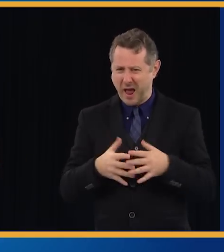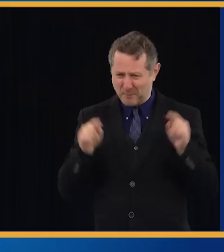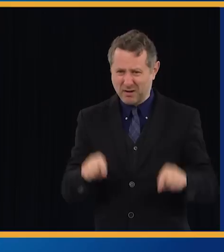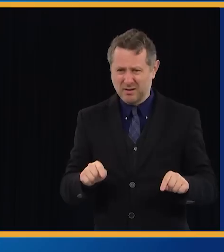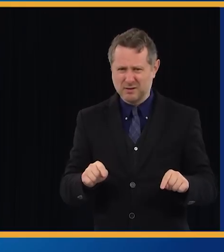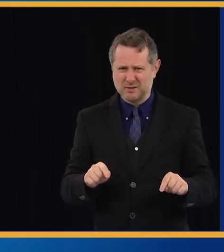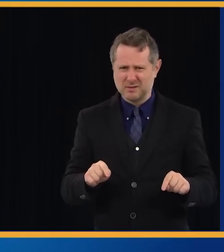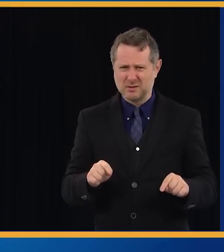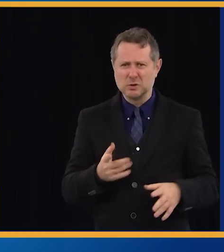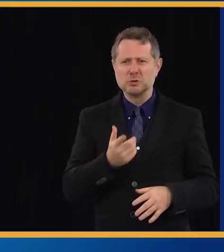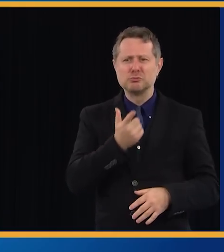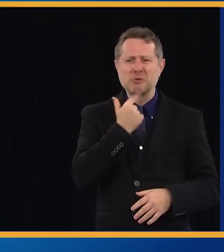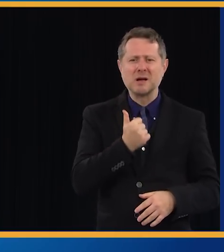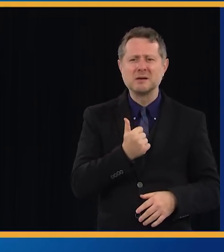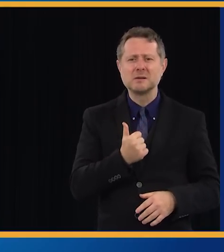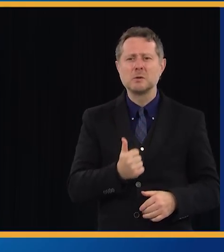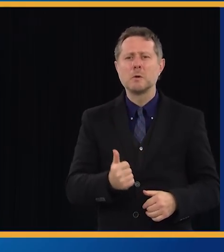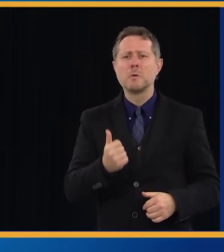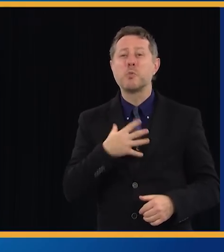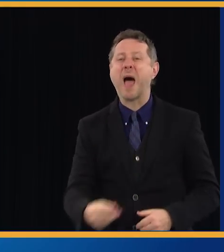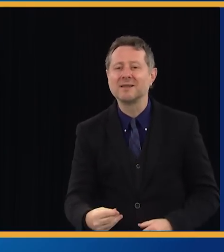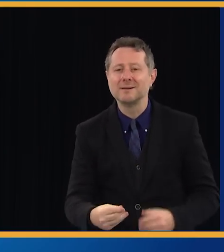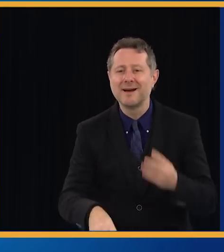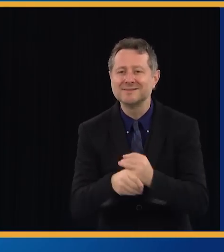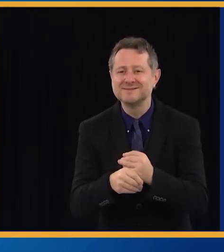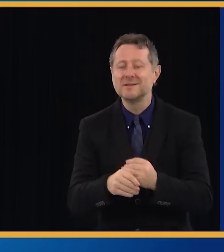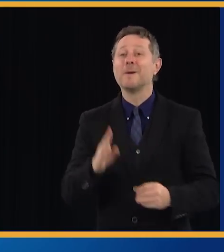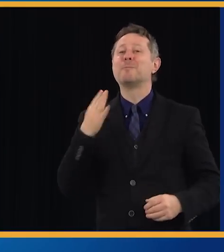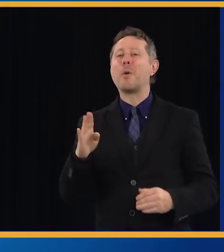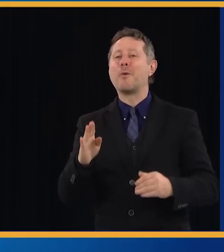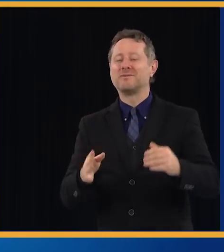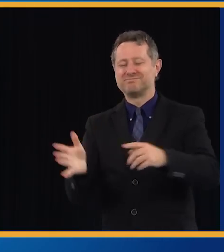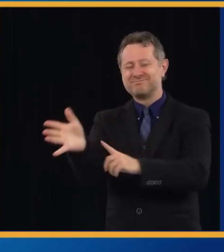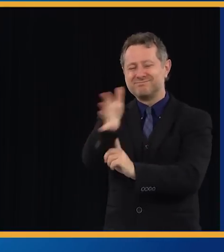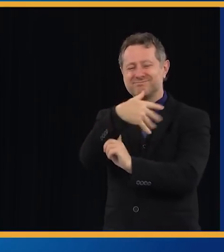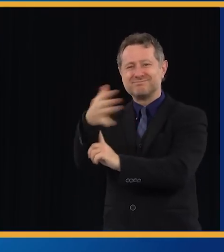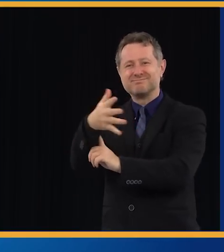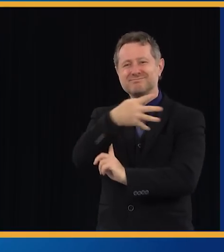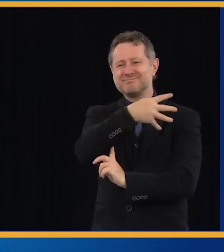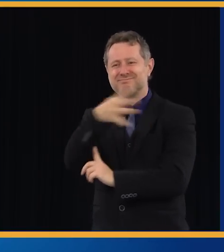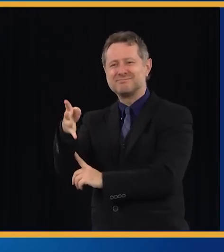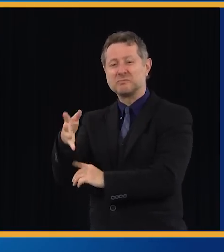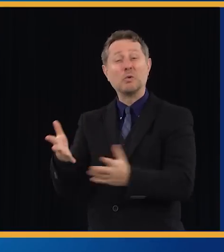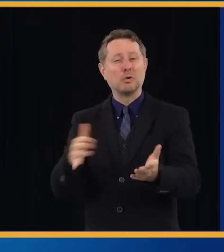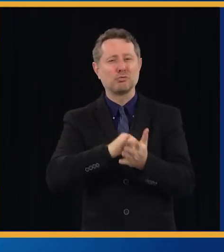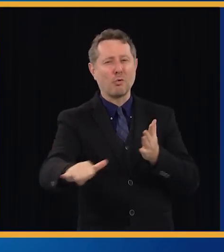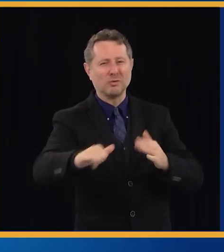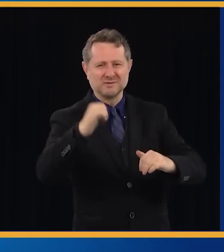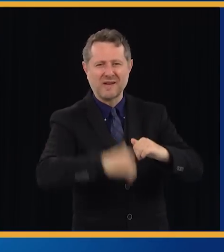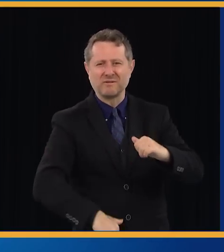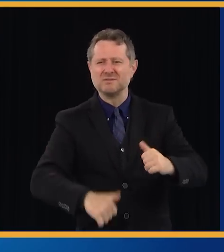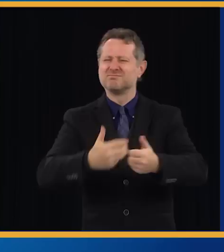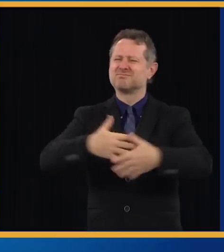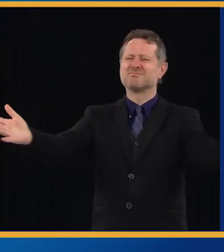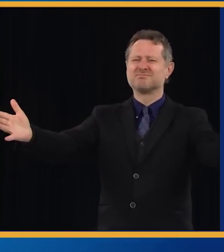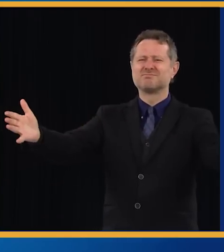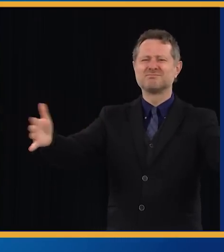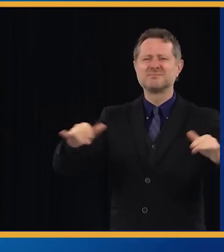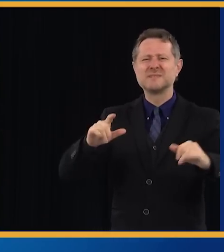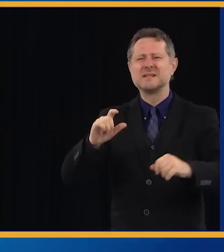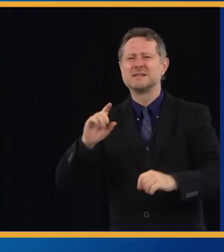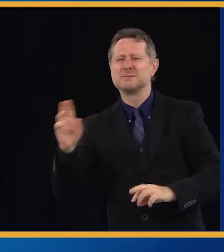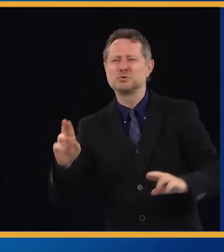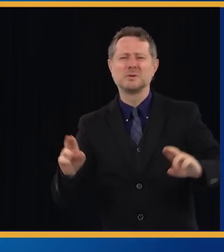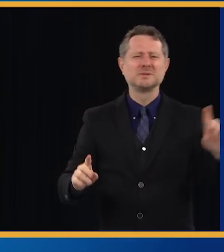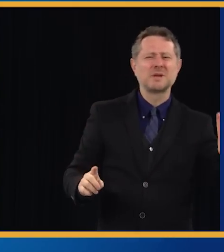red, white, and blue. And when we talk about New York tough, we're all New York tough, Democrats and Republicans. And we're all